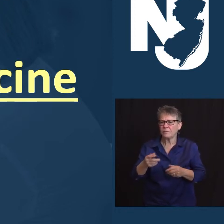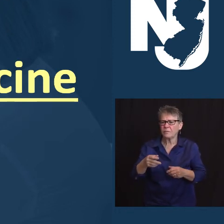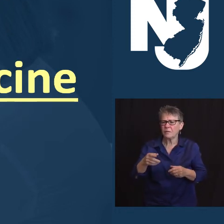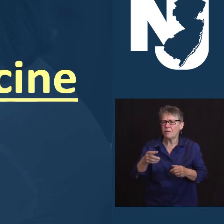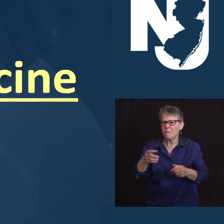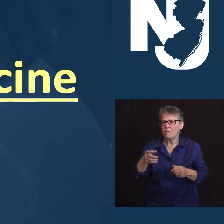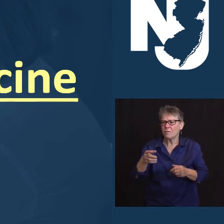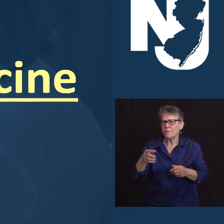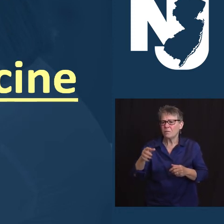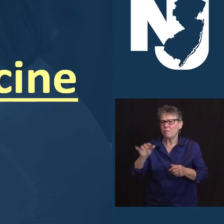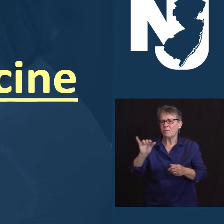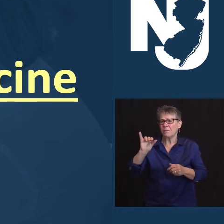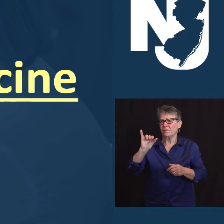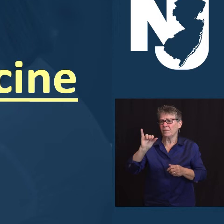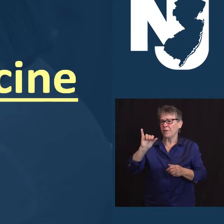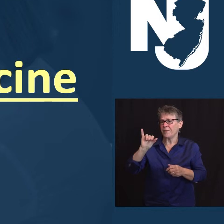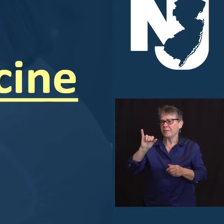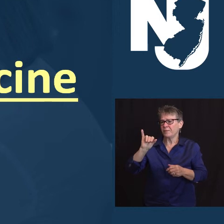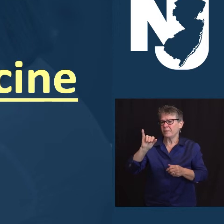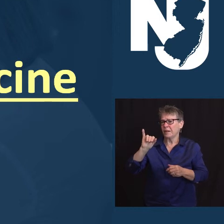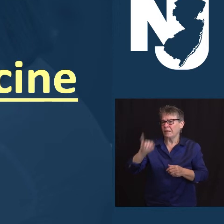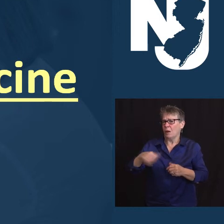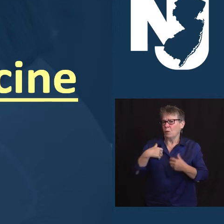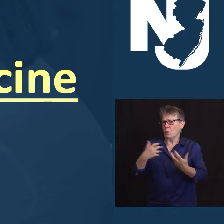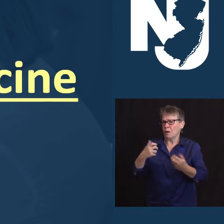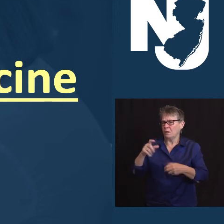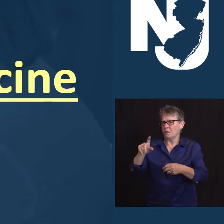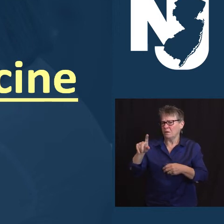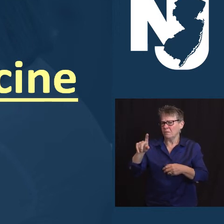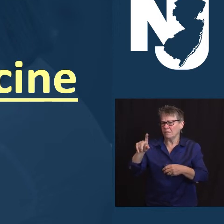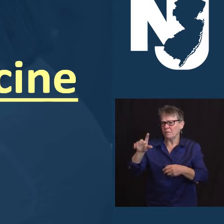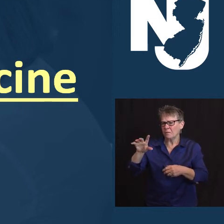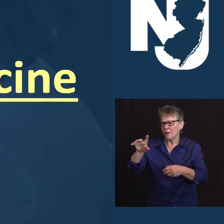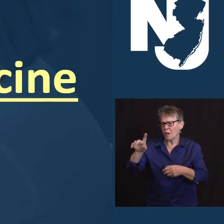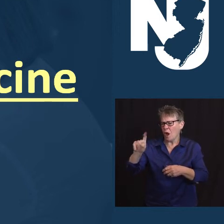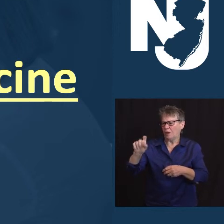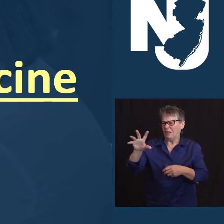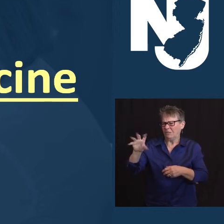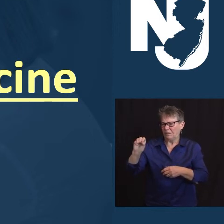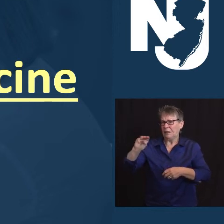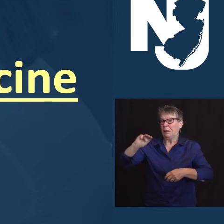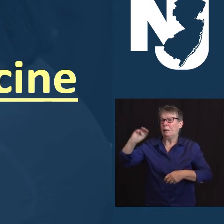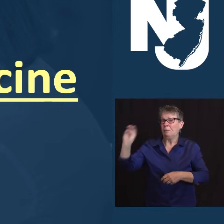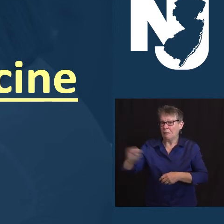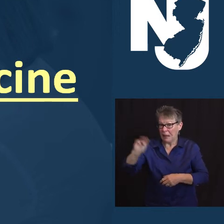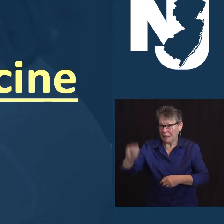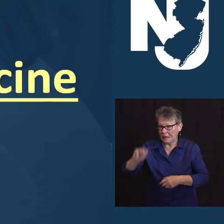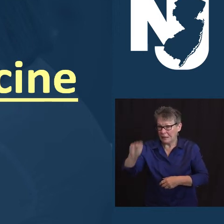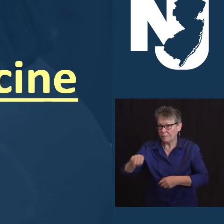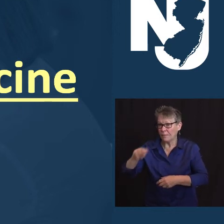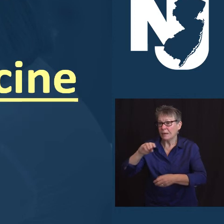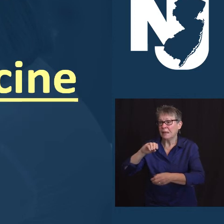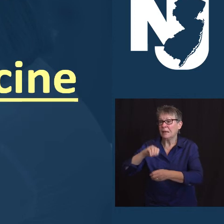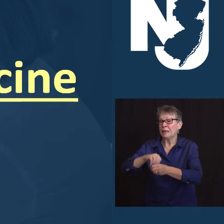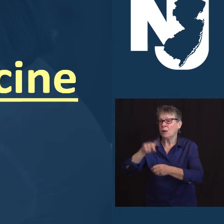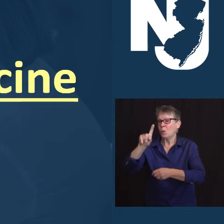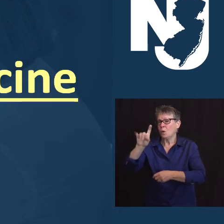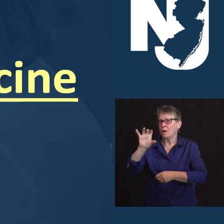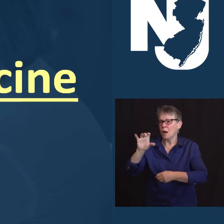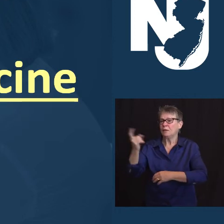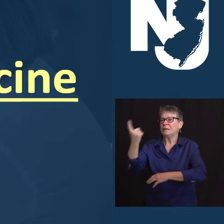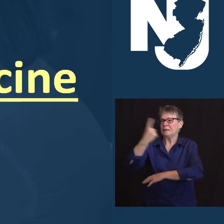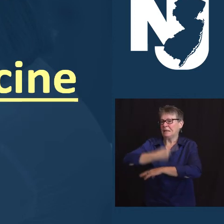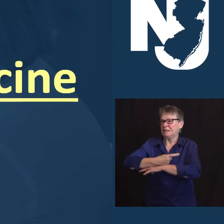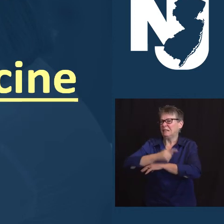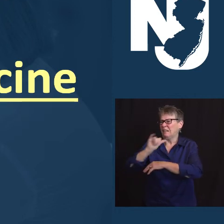current educational configurations in our 811 state-overseen, whether they be public school